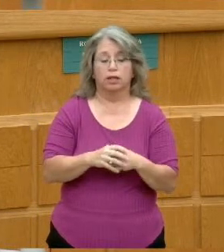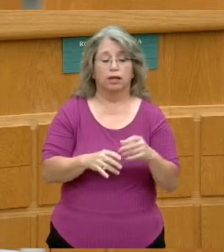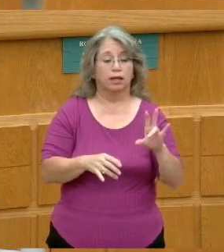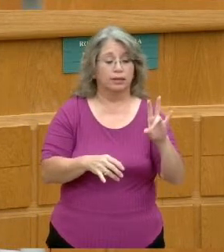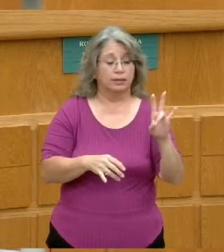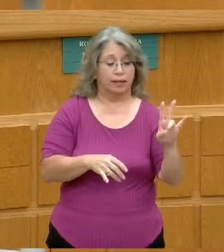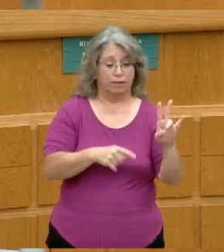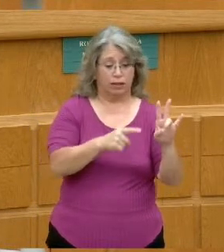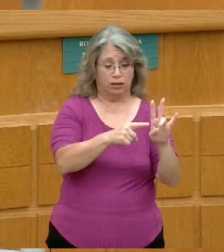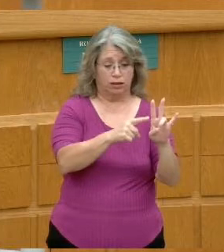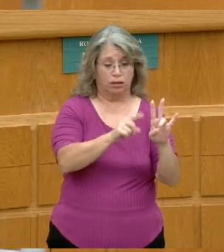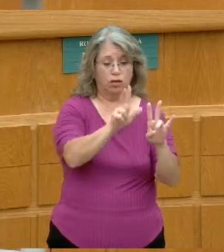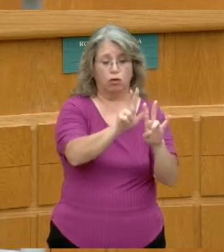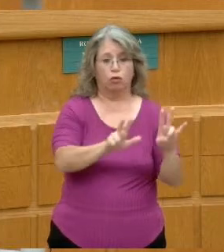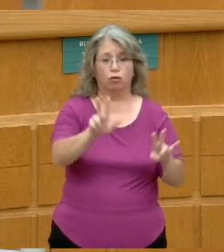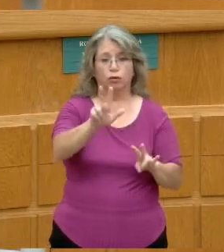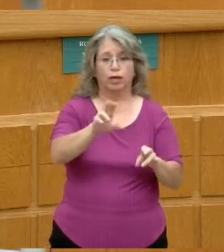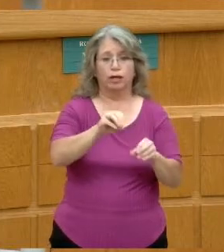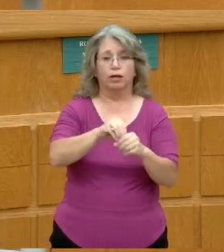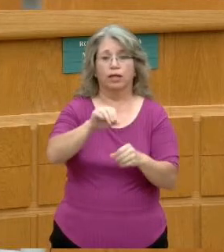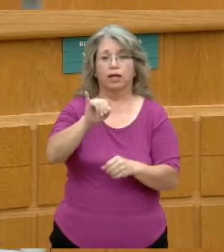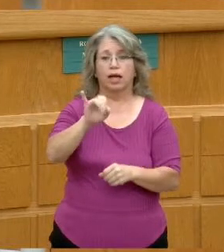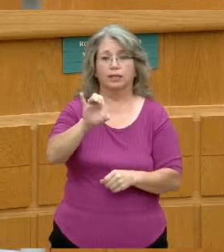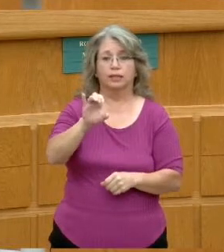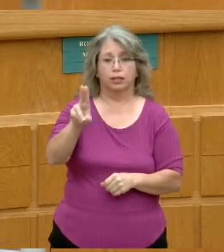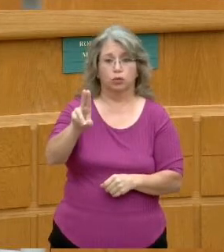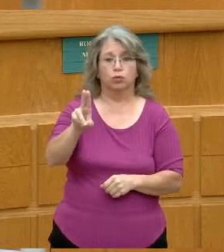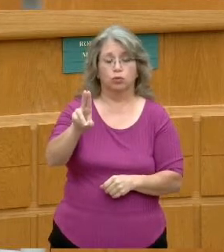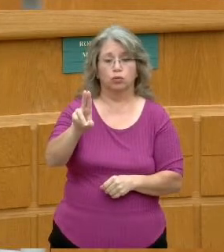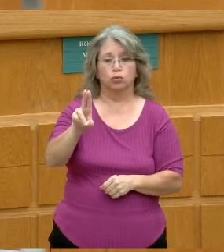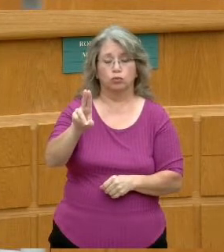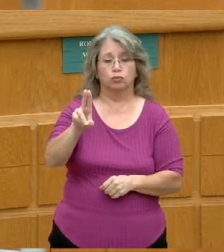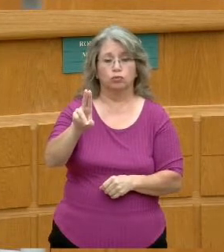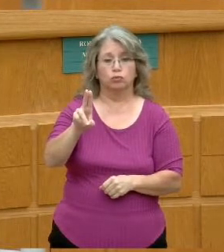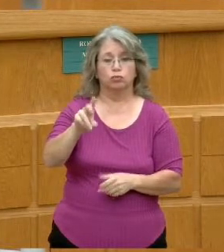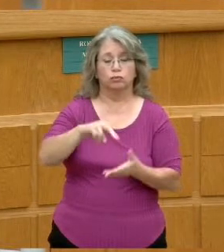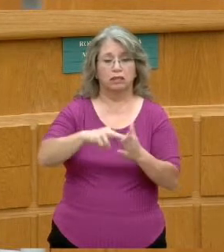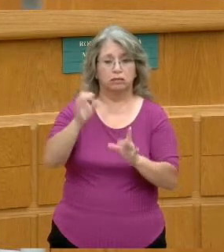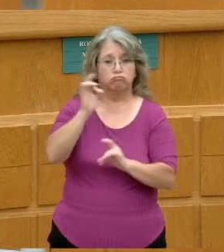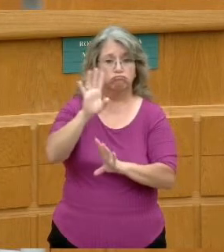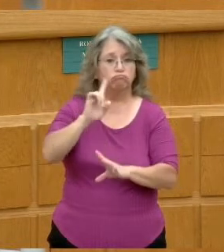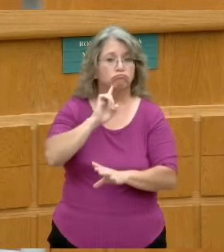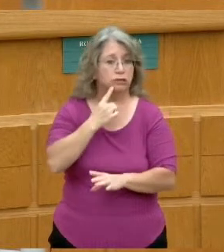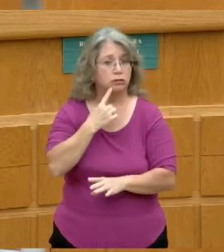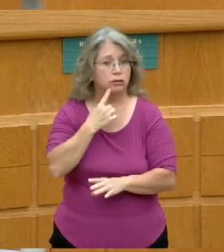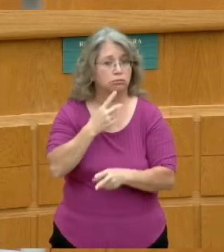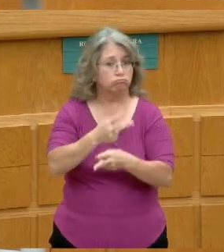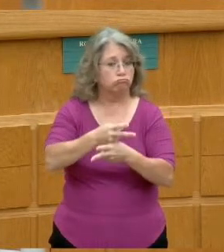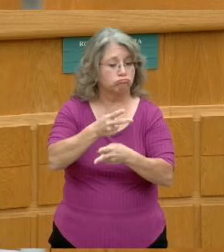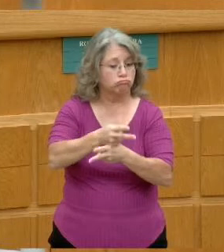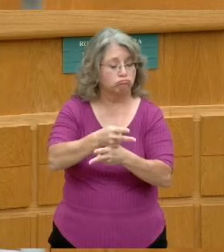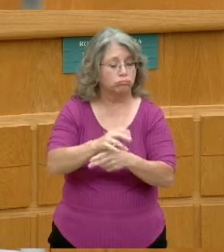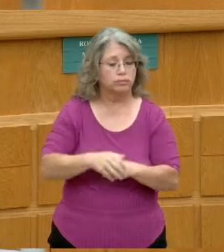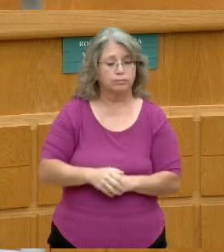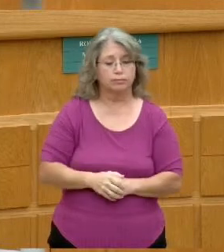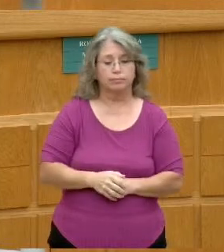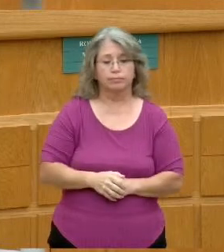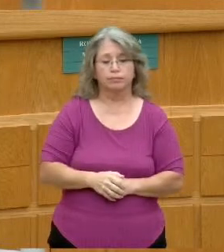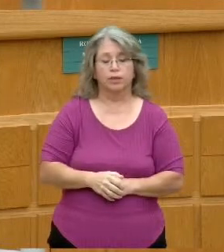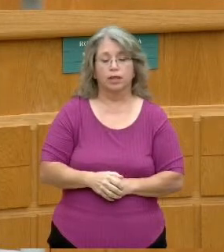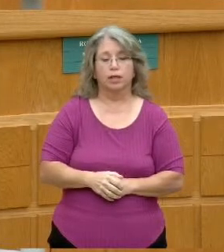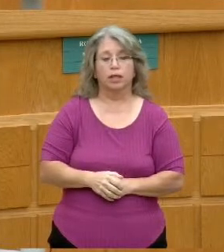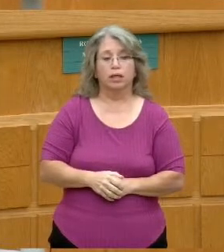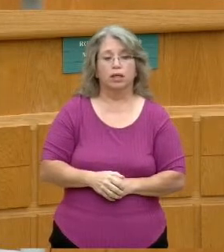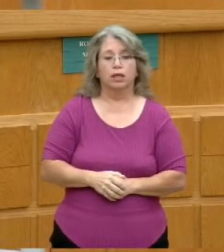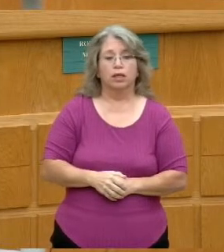7, 3 are in intensive care. And that is the same as yesterday as well. The community wants to know of the new cases,